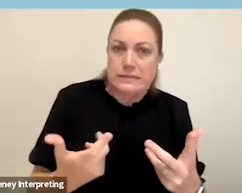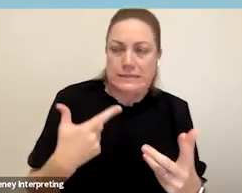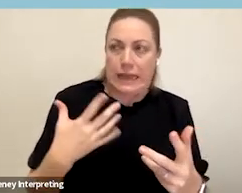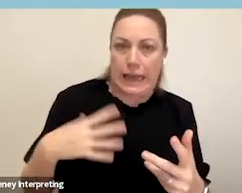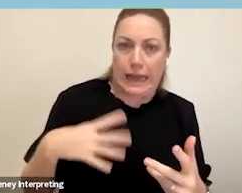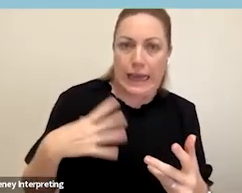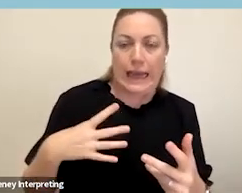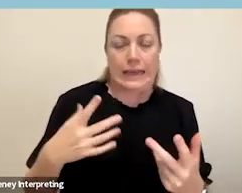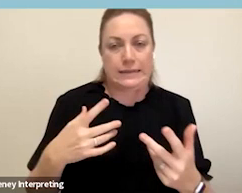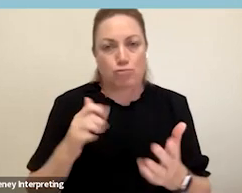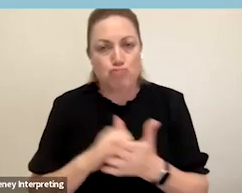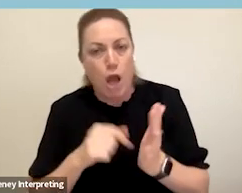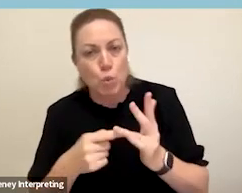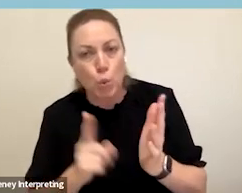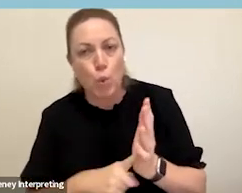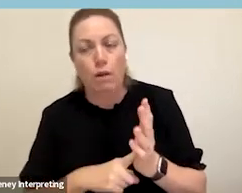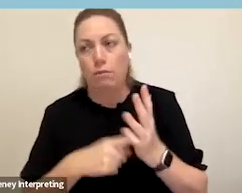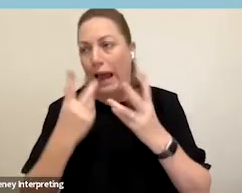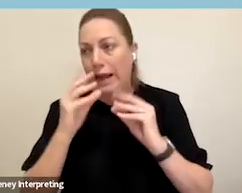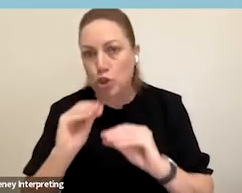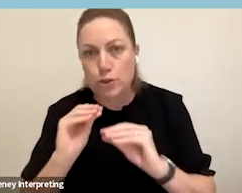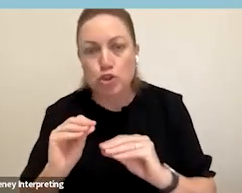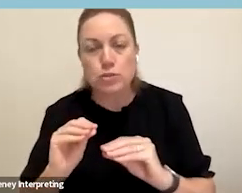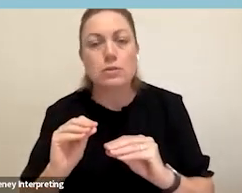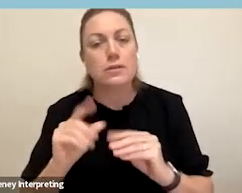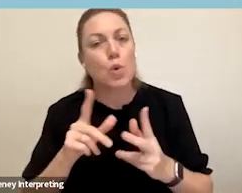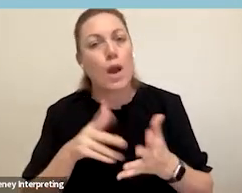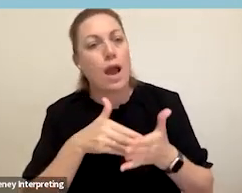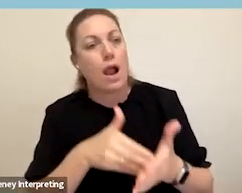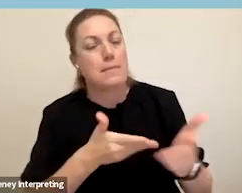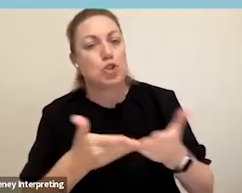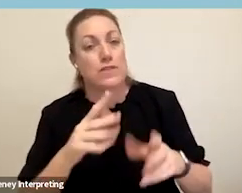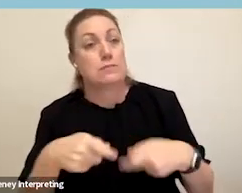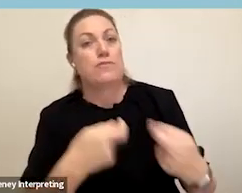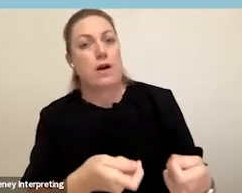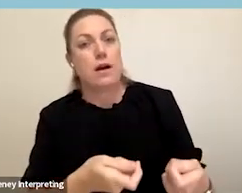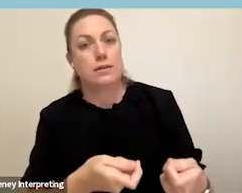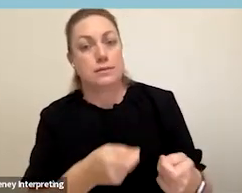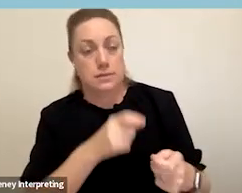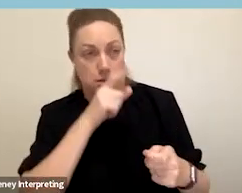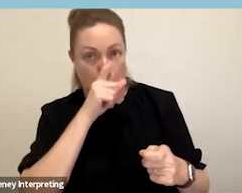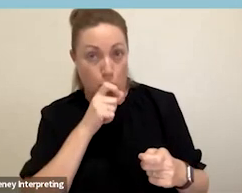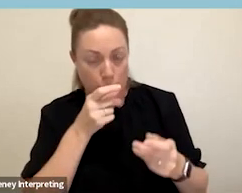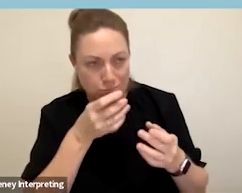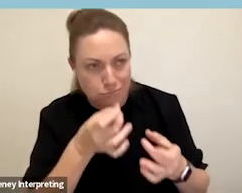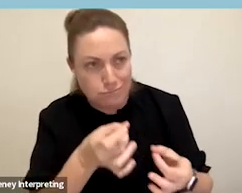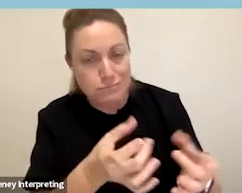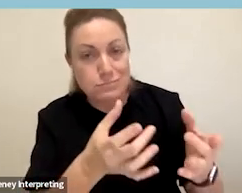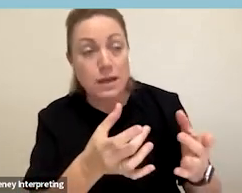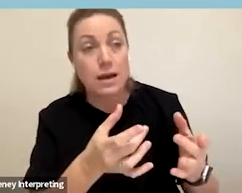the right tools and the education to help service providers not only enable preparedness in others,